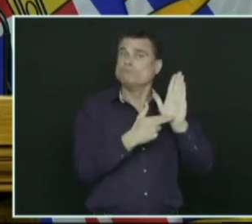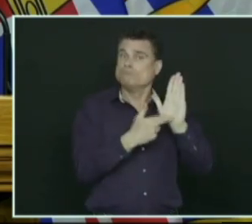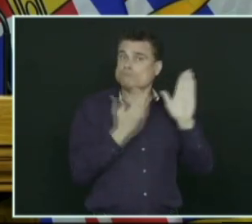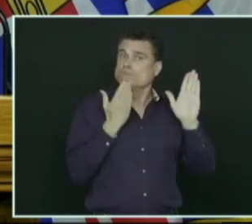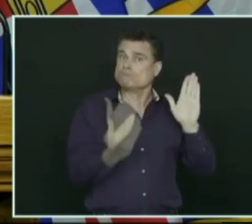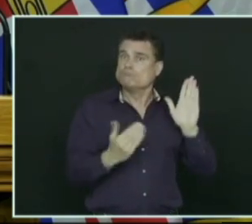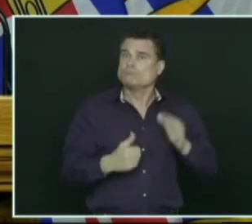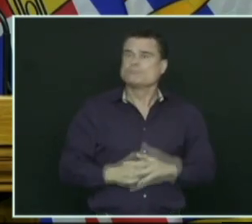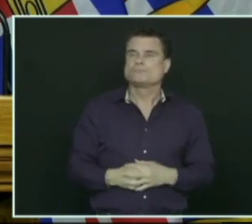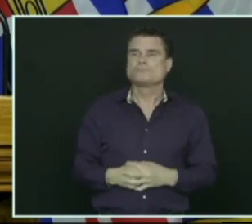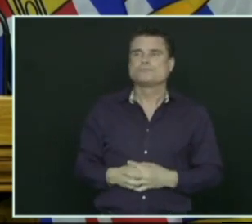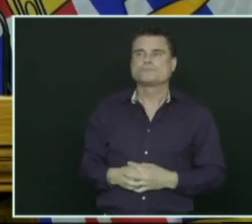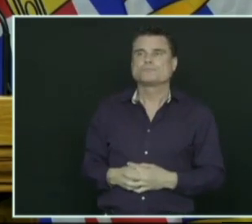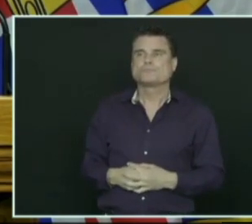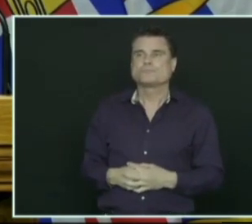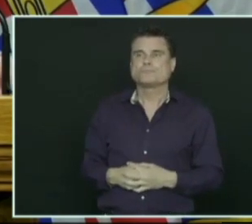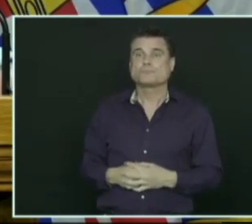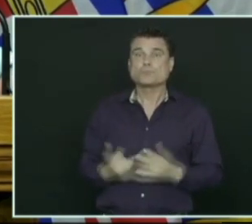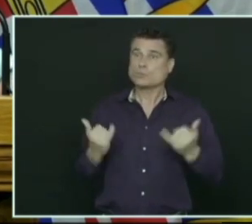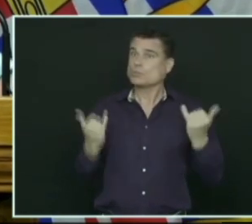with care.